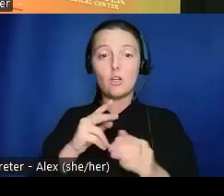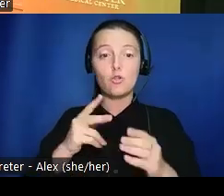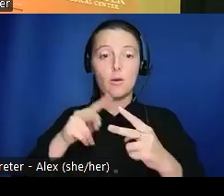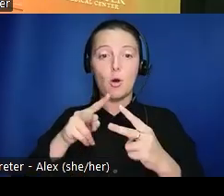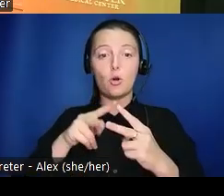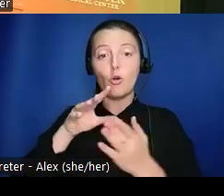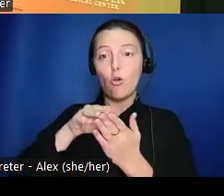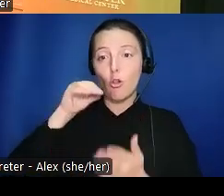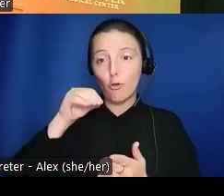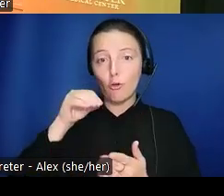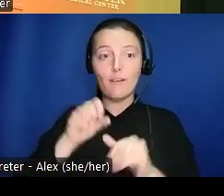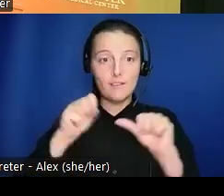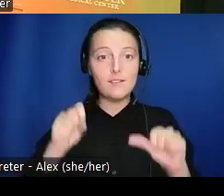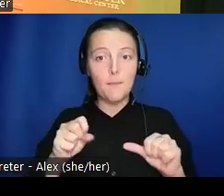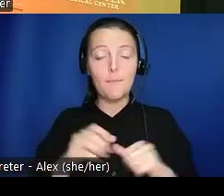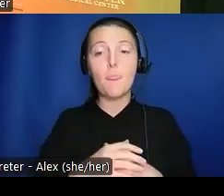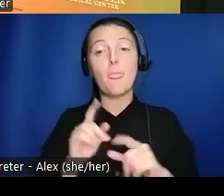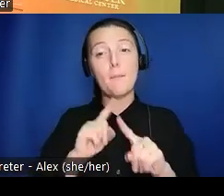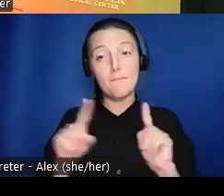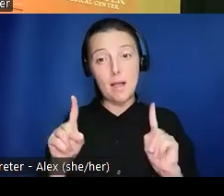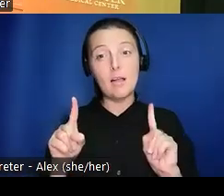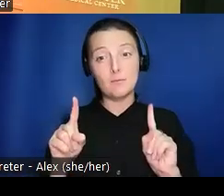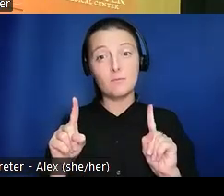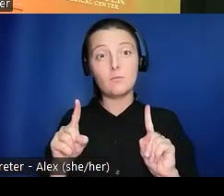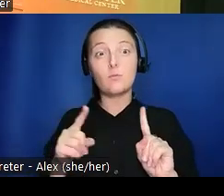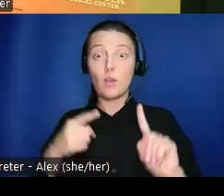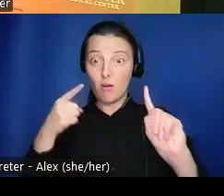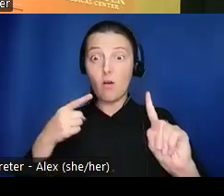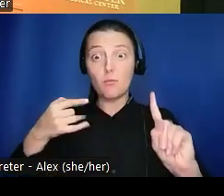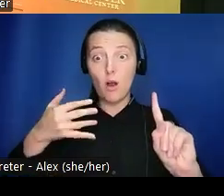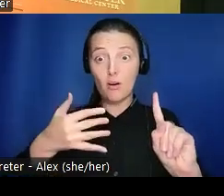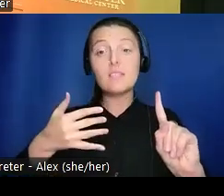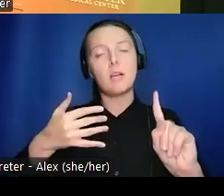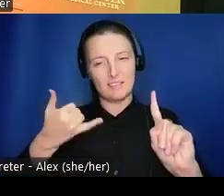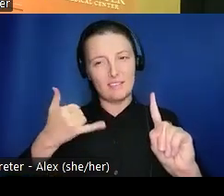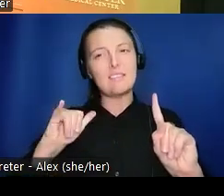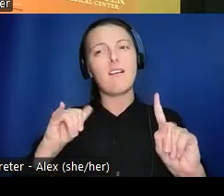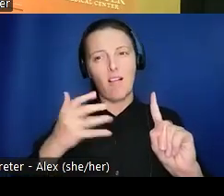far. We are still pretty far. Some of them we have been making good.